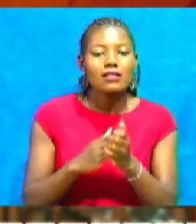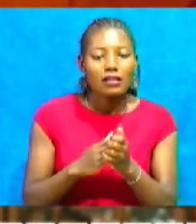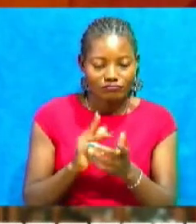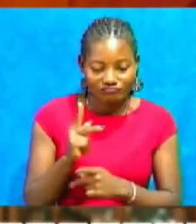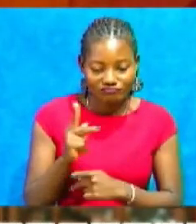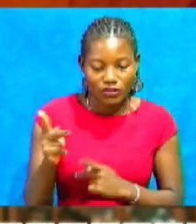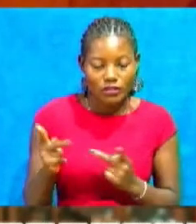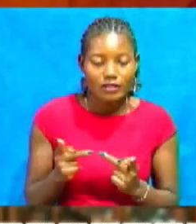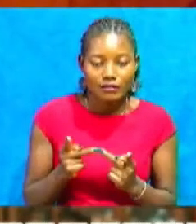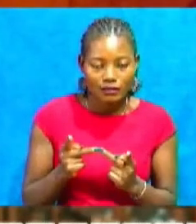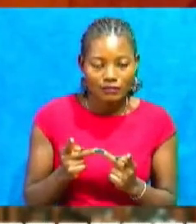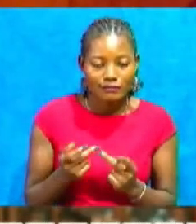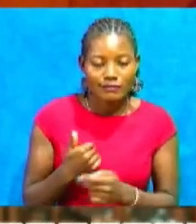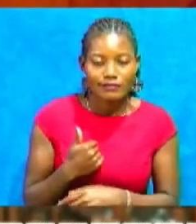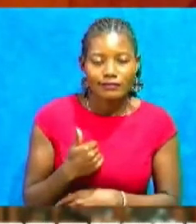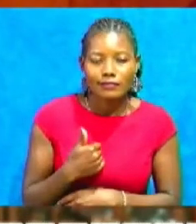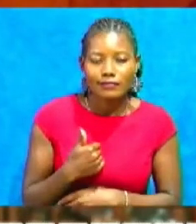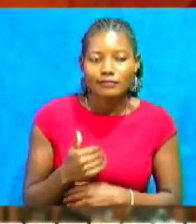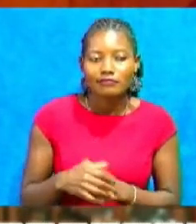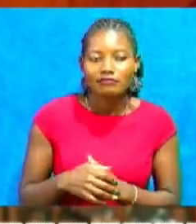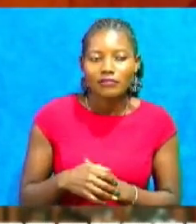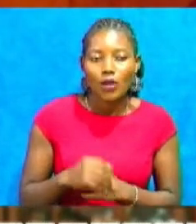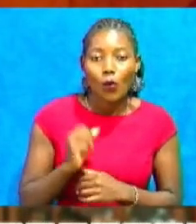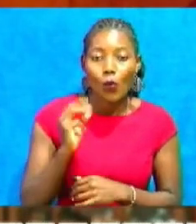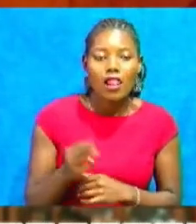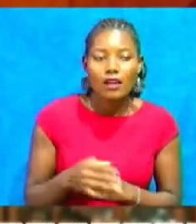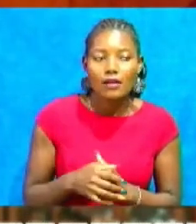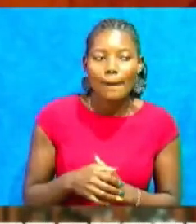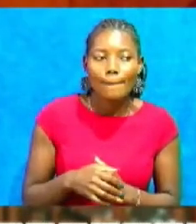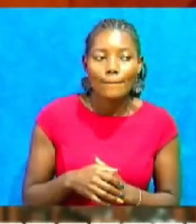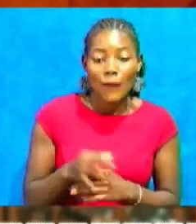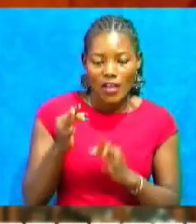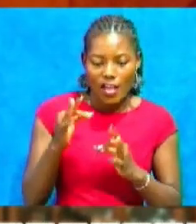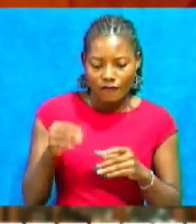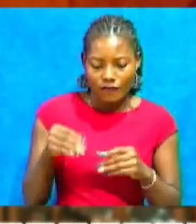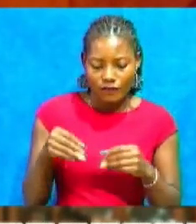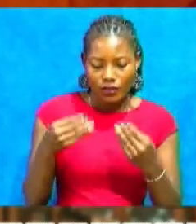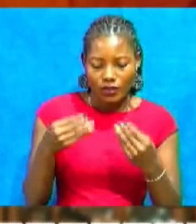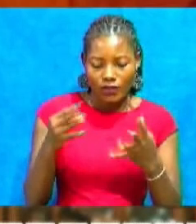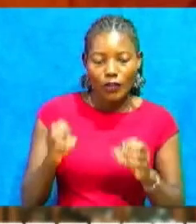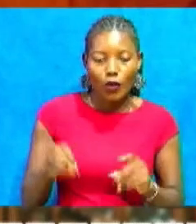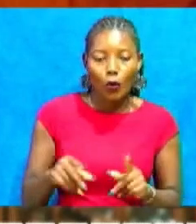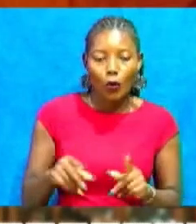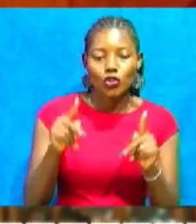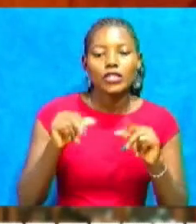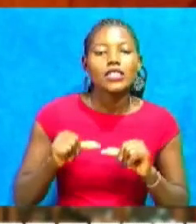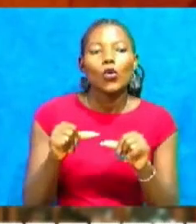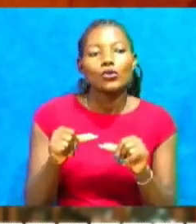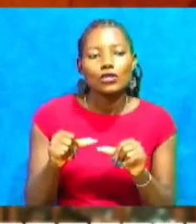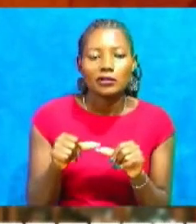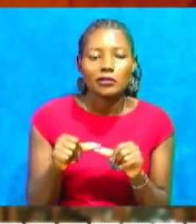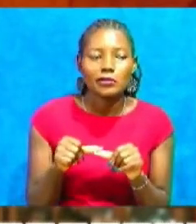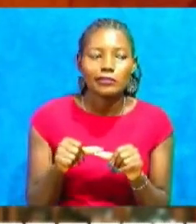process. I will, if given this opportunity, continue to entrench